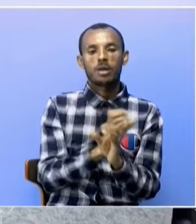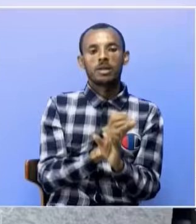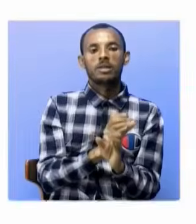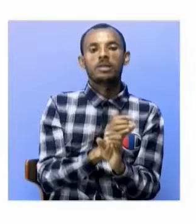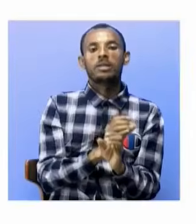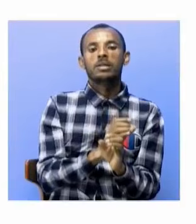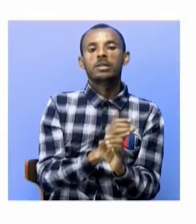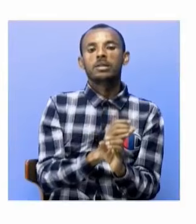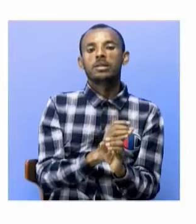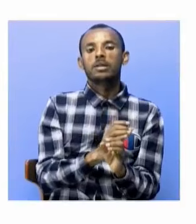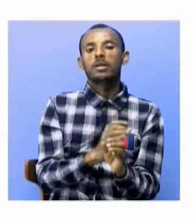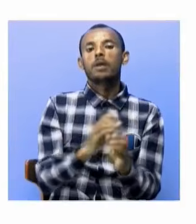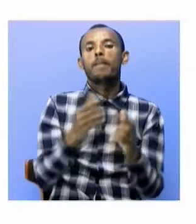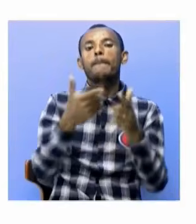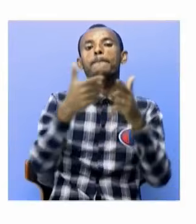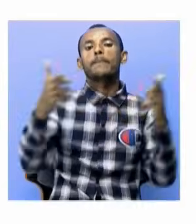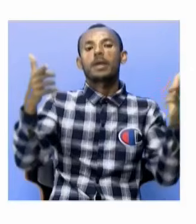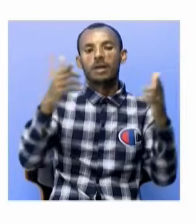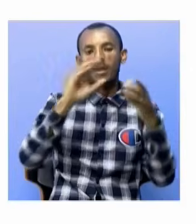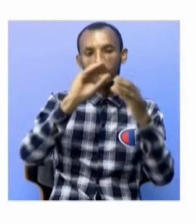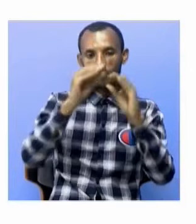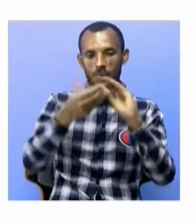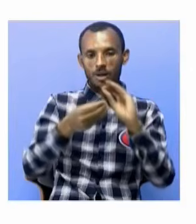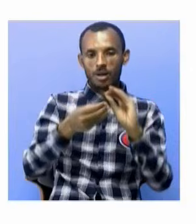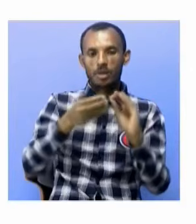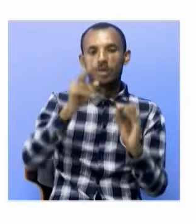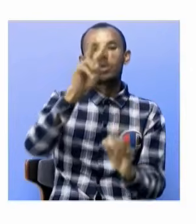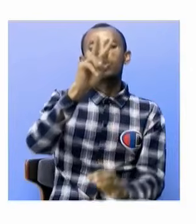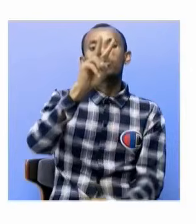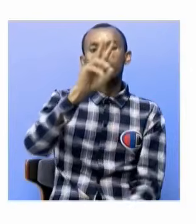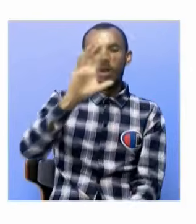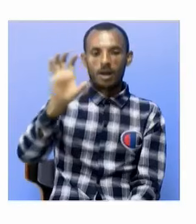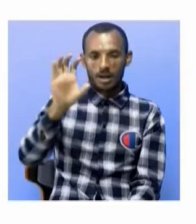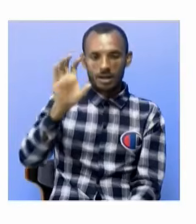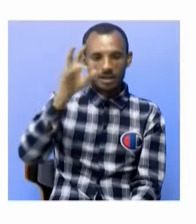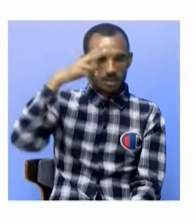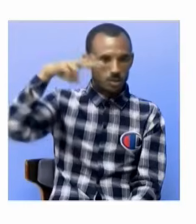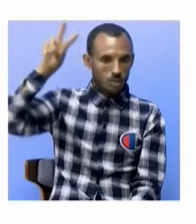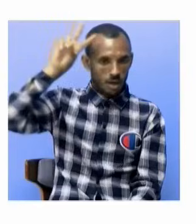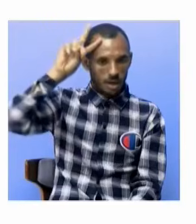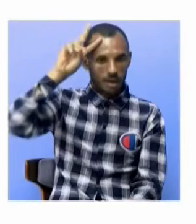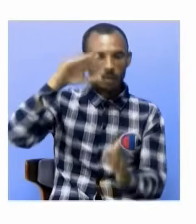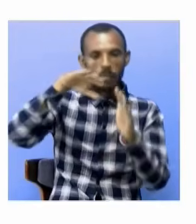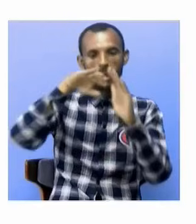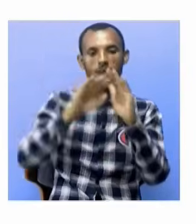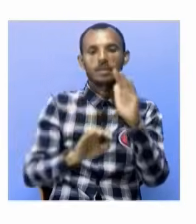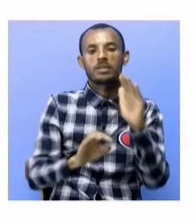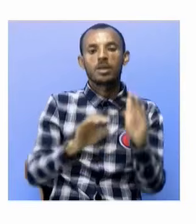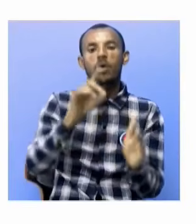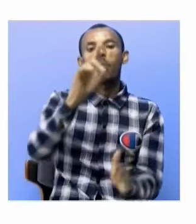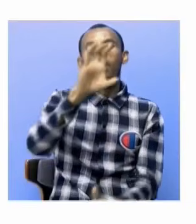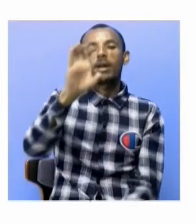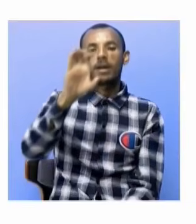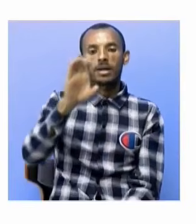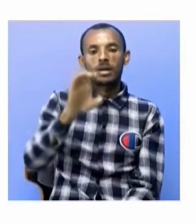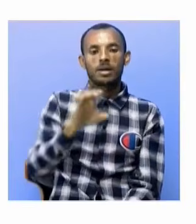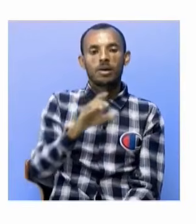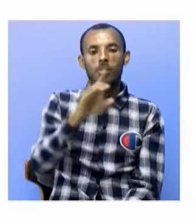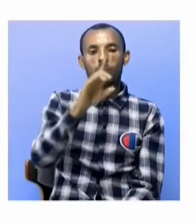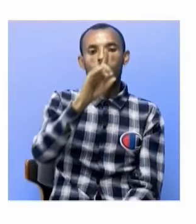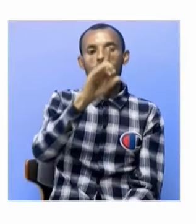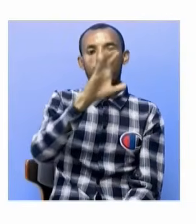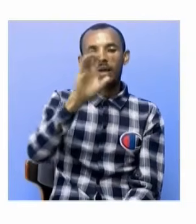such kind of big number, 200 square minus 199